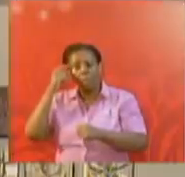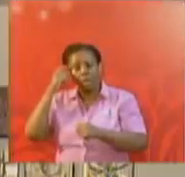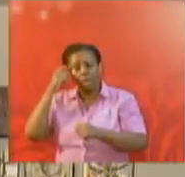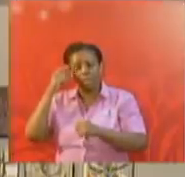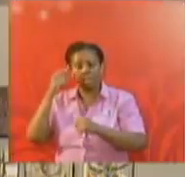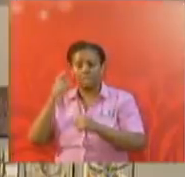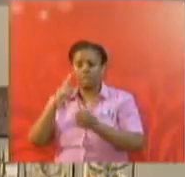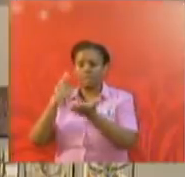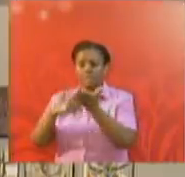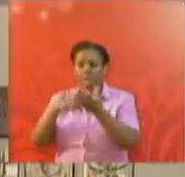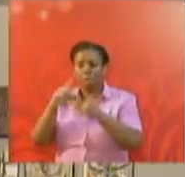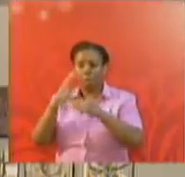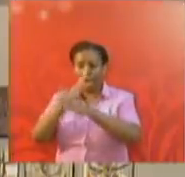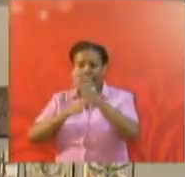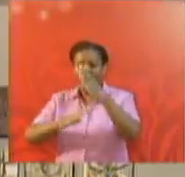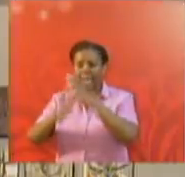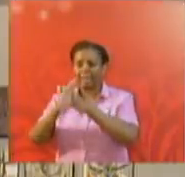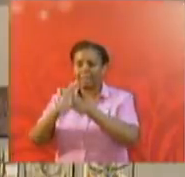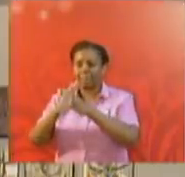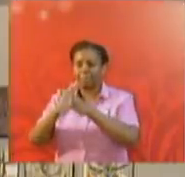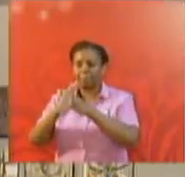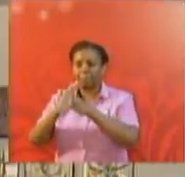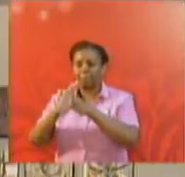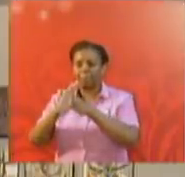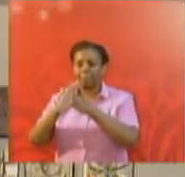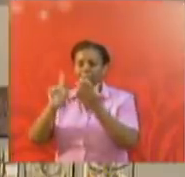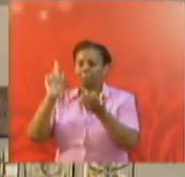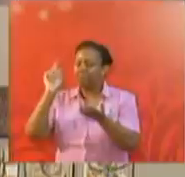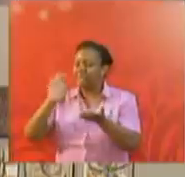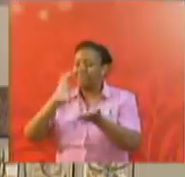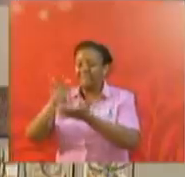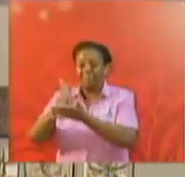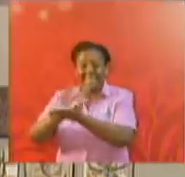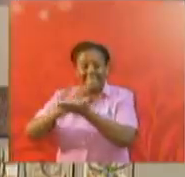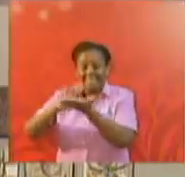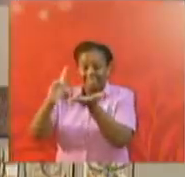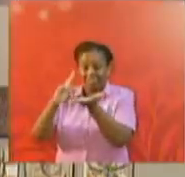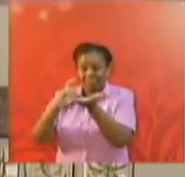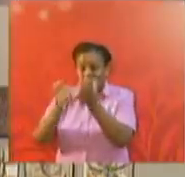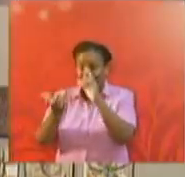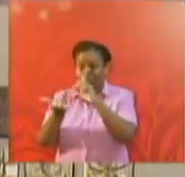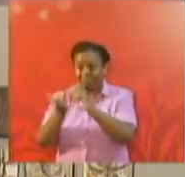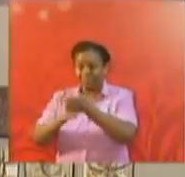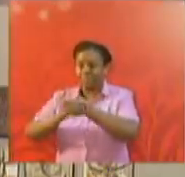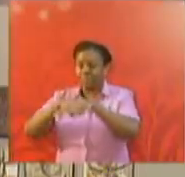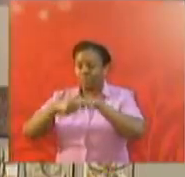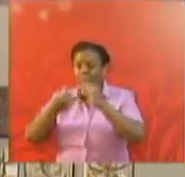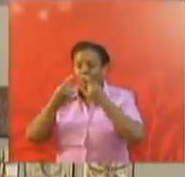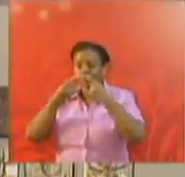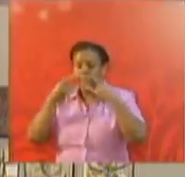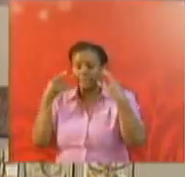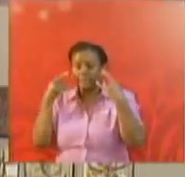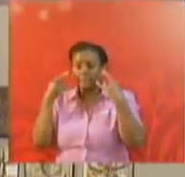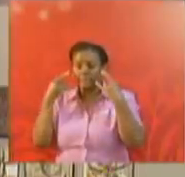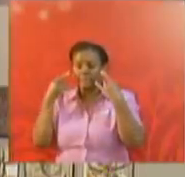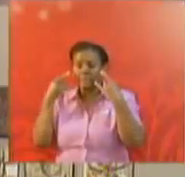the hand hygiene and the regulations around mask wearing would, to a large